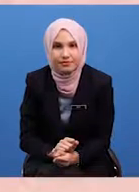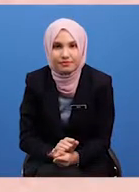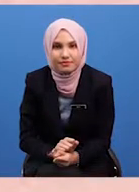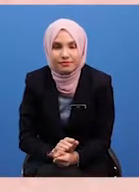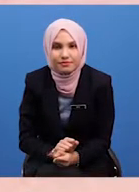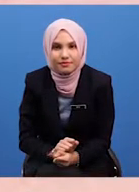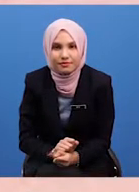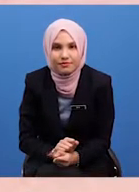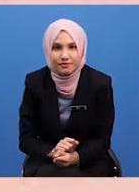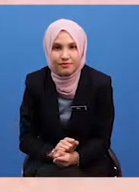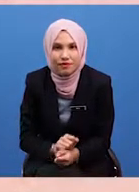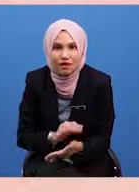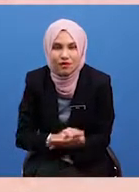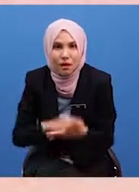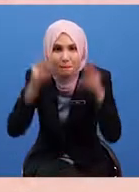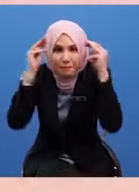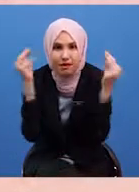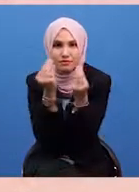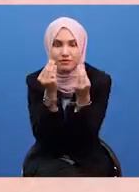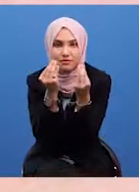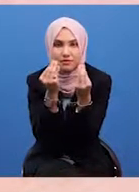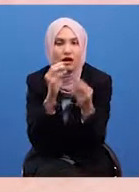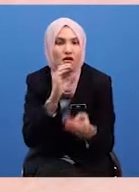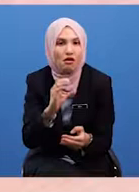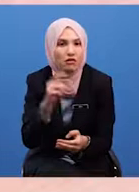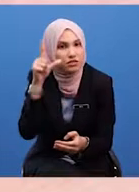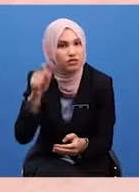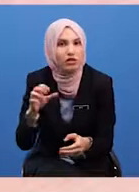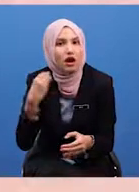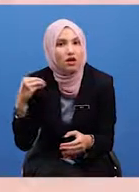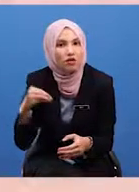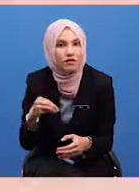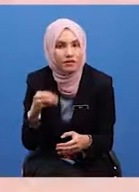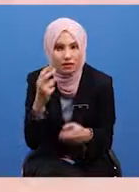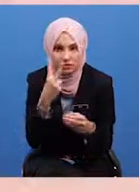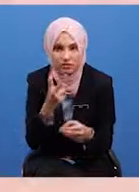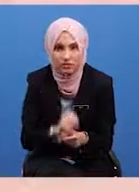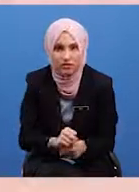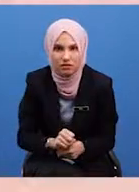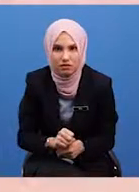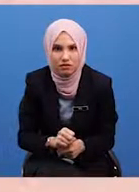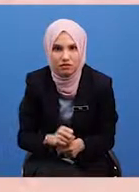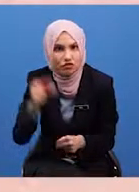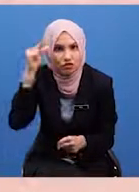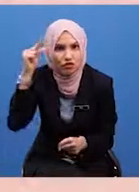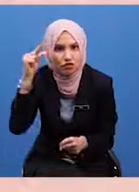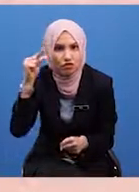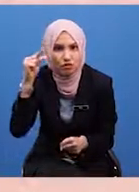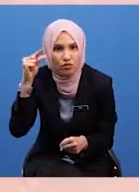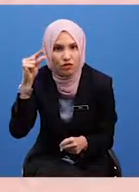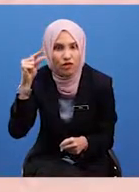The school headmaster calls Lynn to the office and she sees Joff with the Watkins